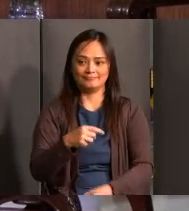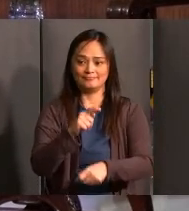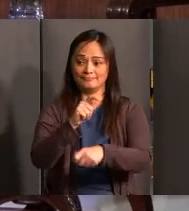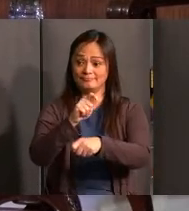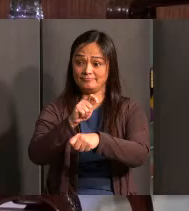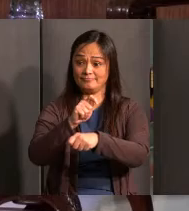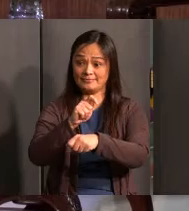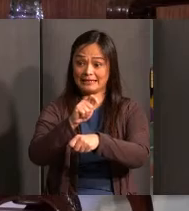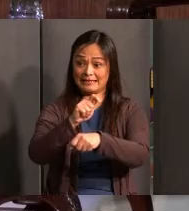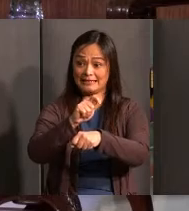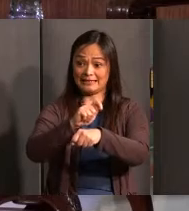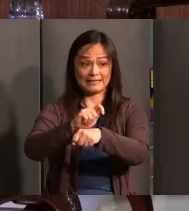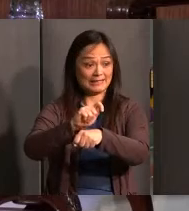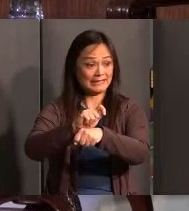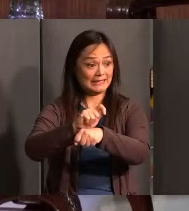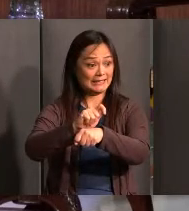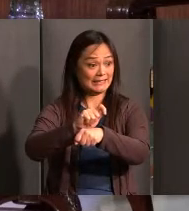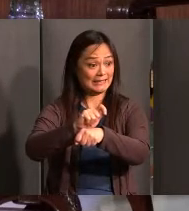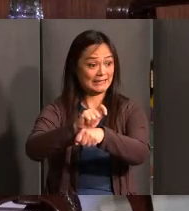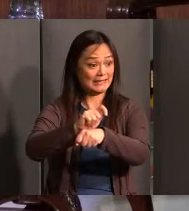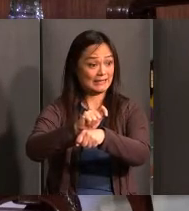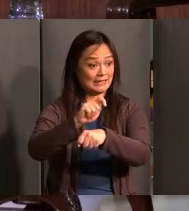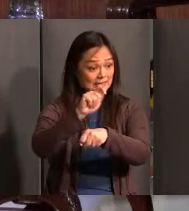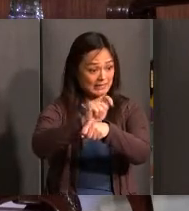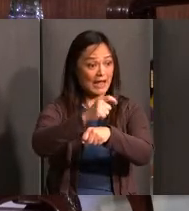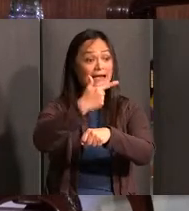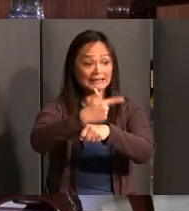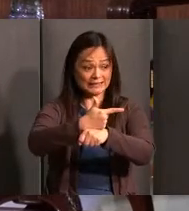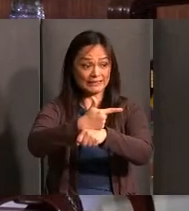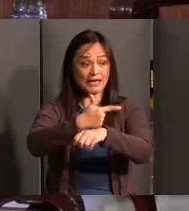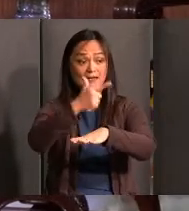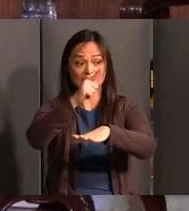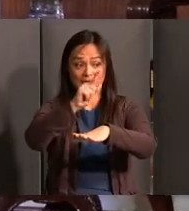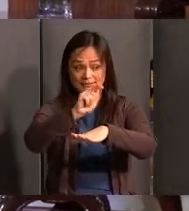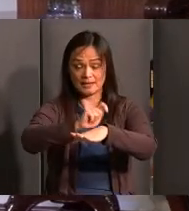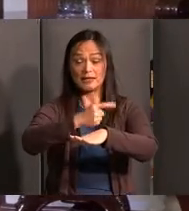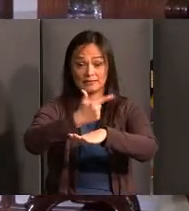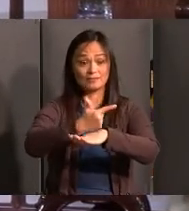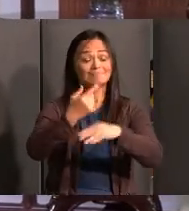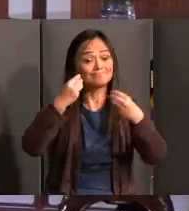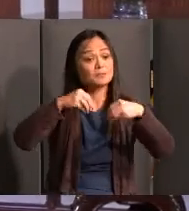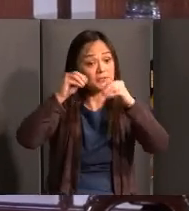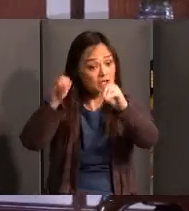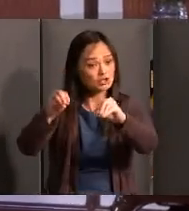Can we do this as churches? Can we do this as God's people?